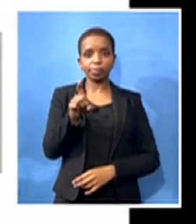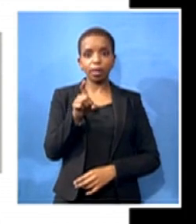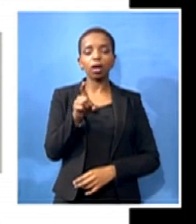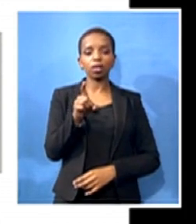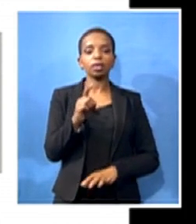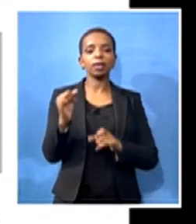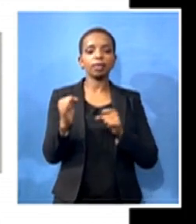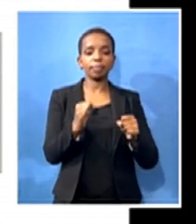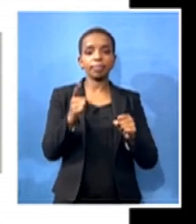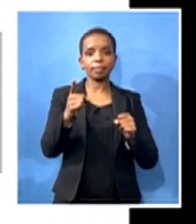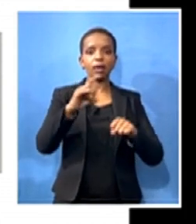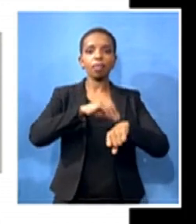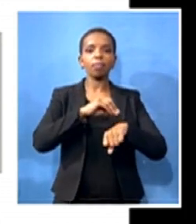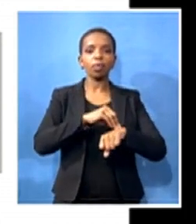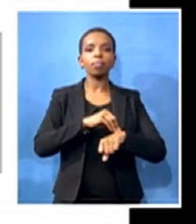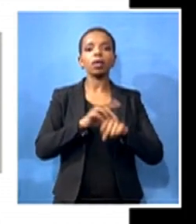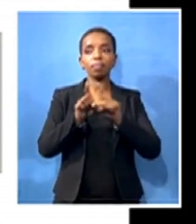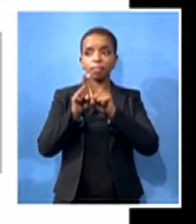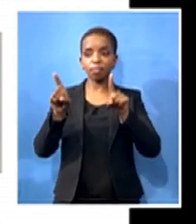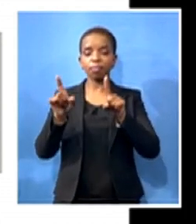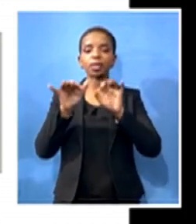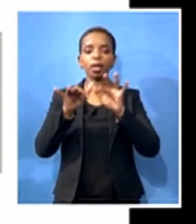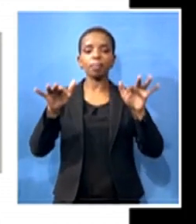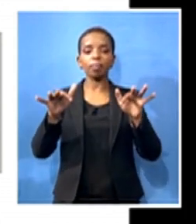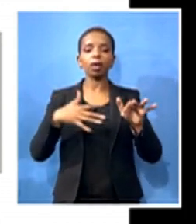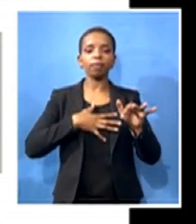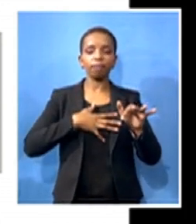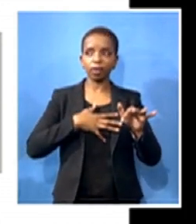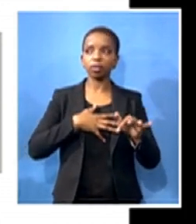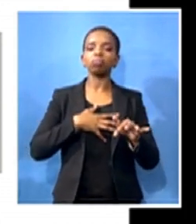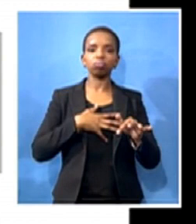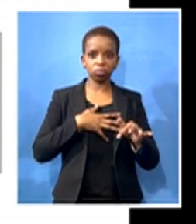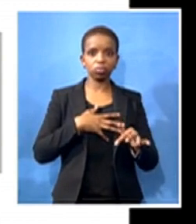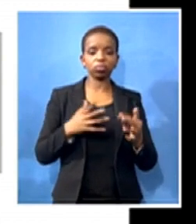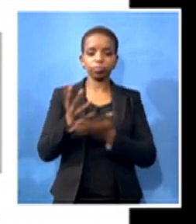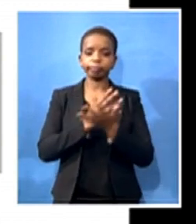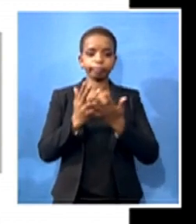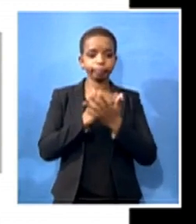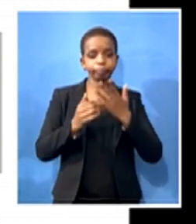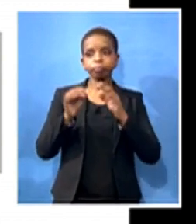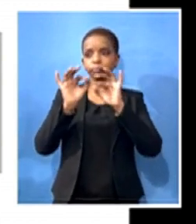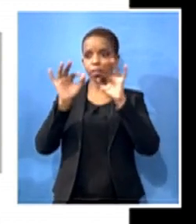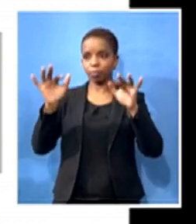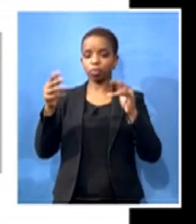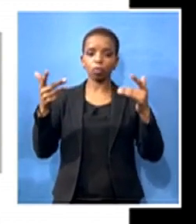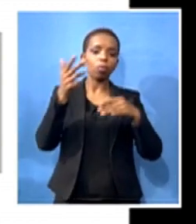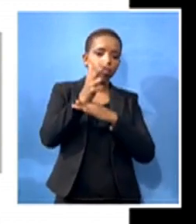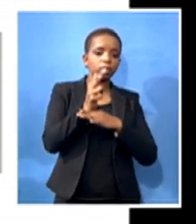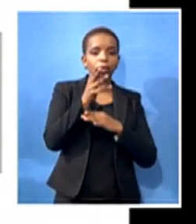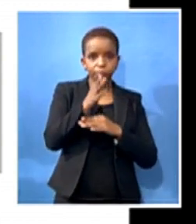of the debates in the media and in the public. And I think that this has probably